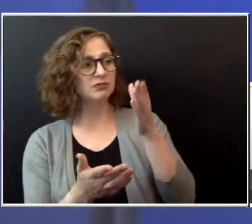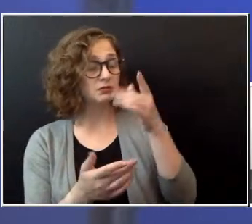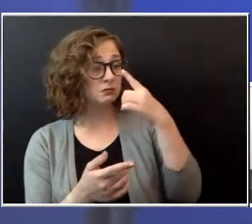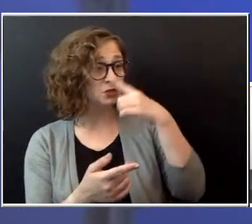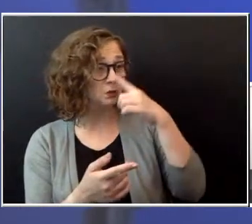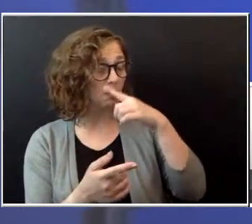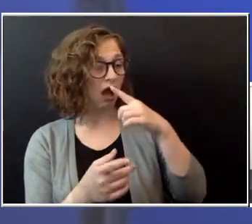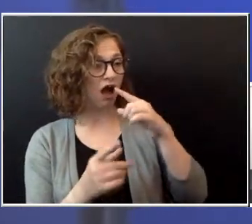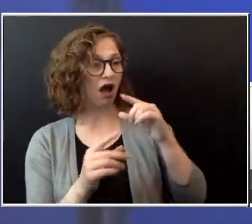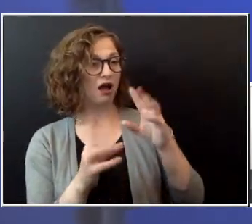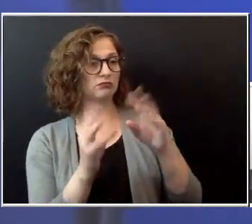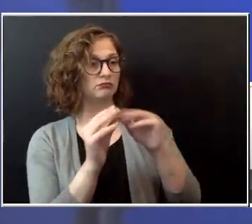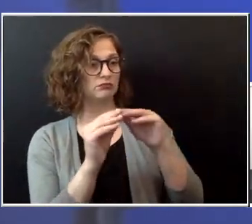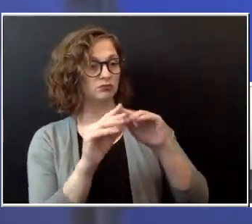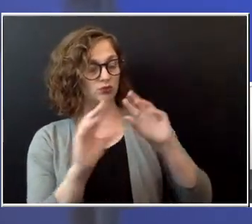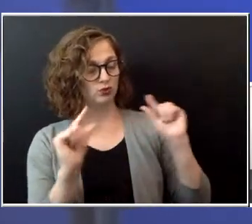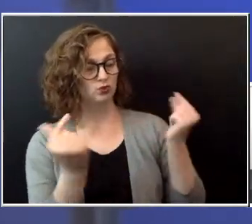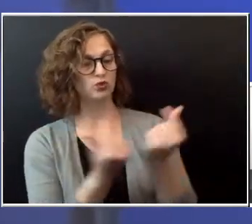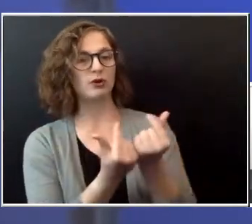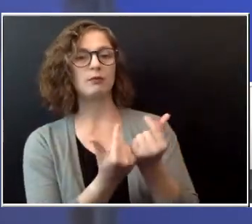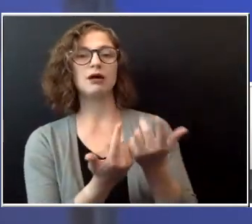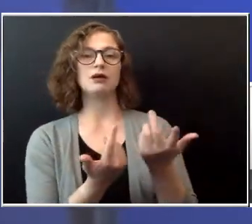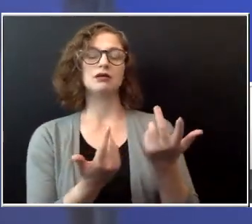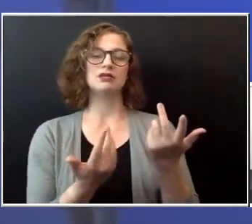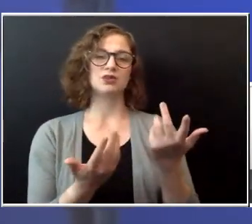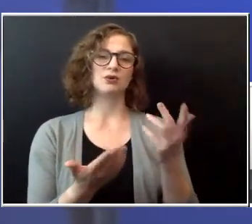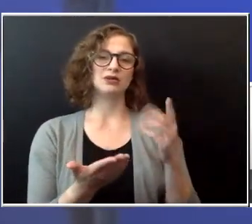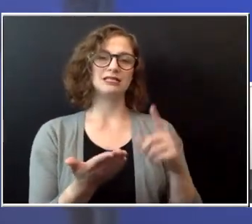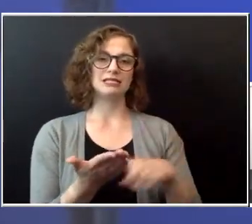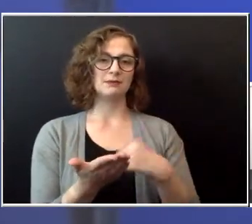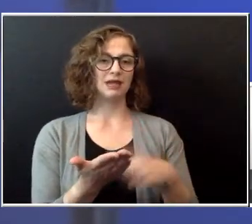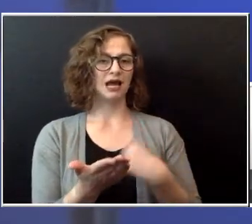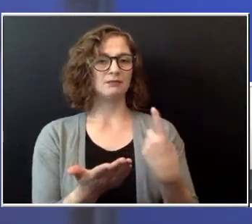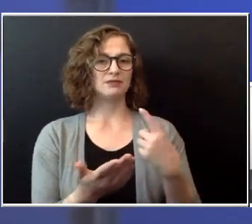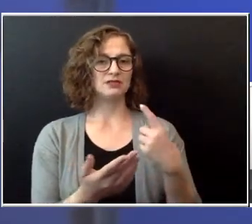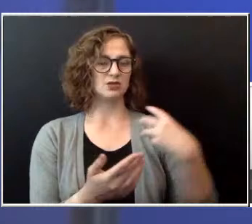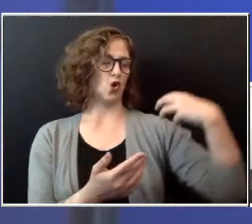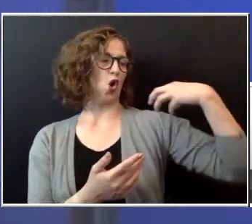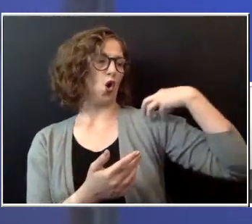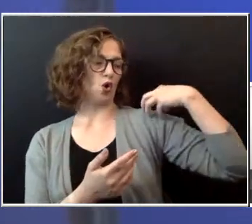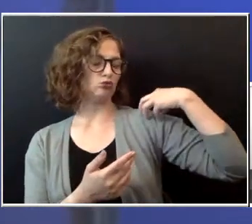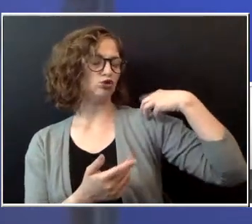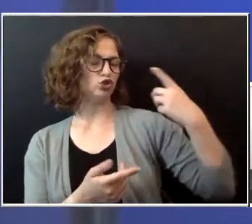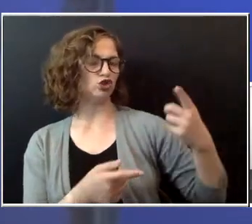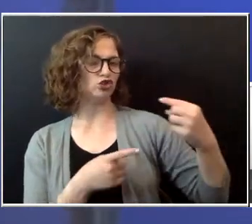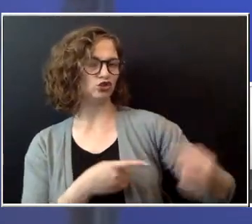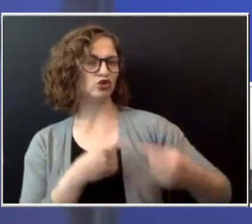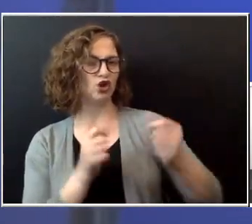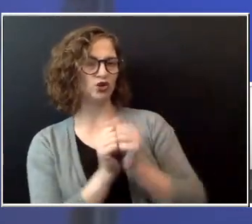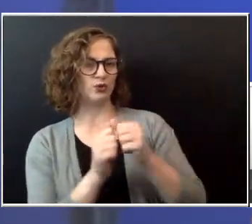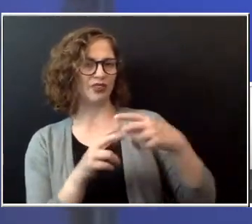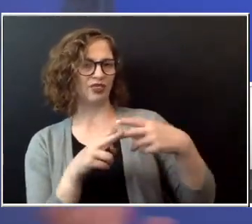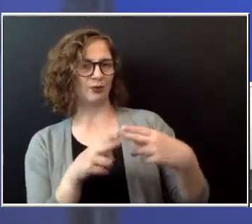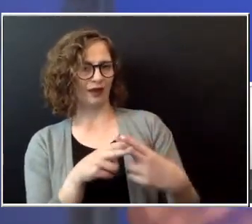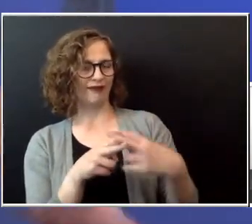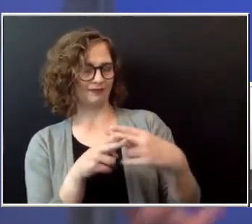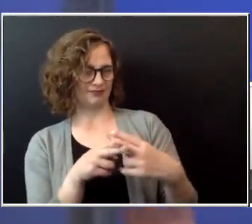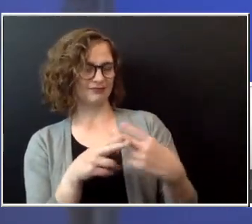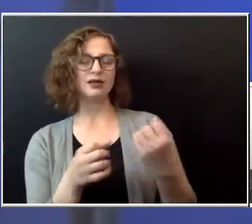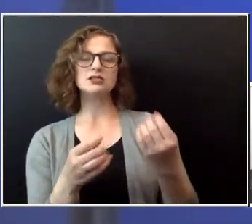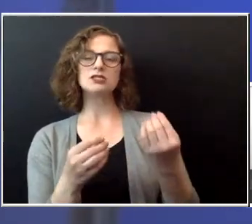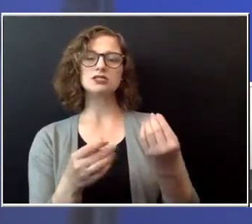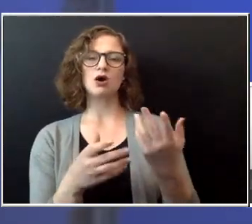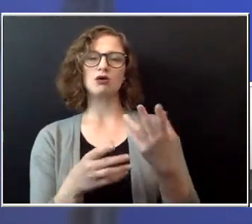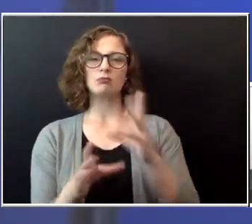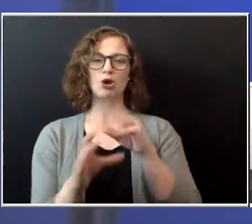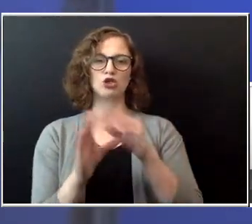they don't. And sometimes the participants will ask, what about you? It's kind of like, is this an us versus them? And, I